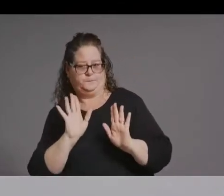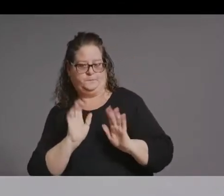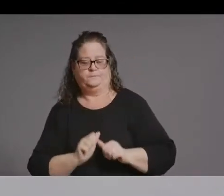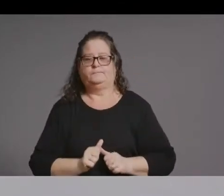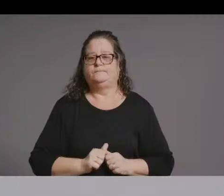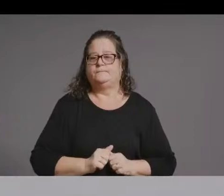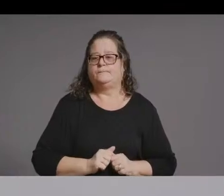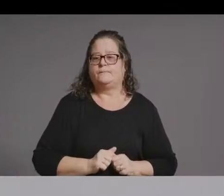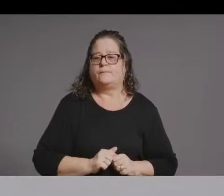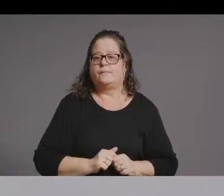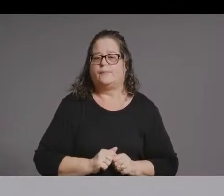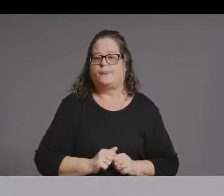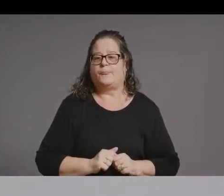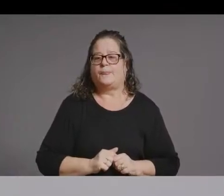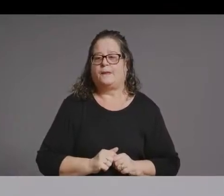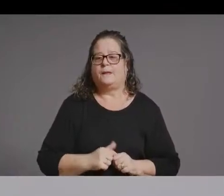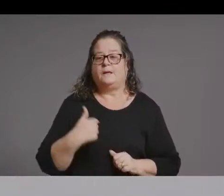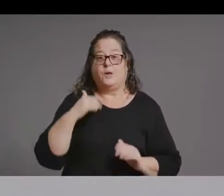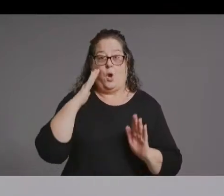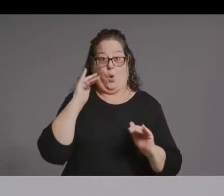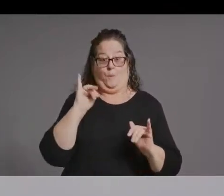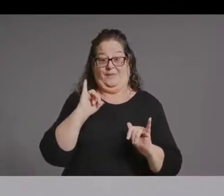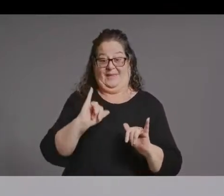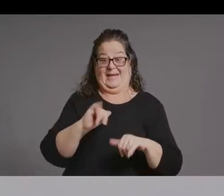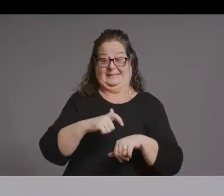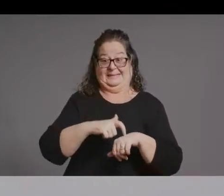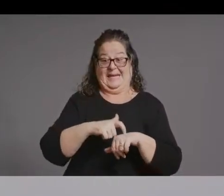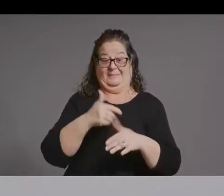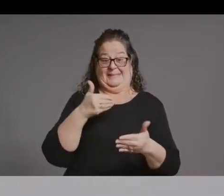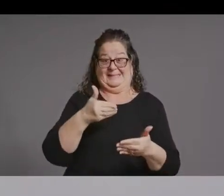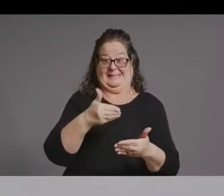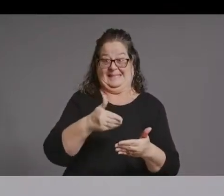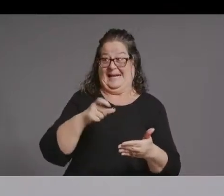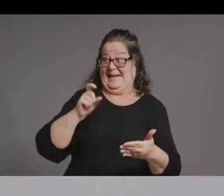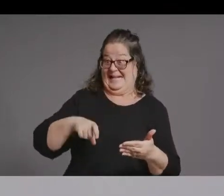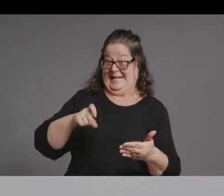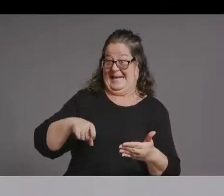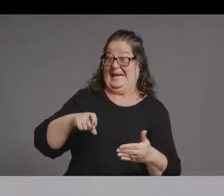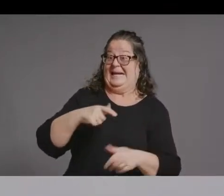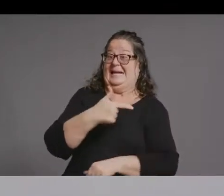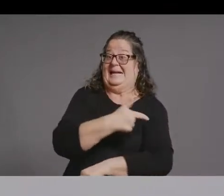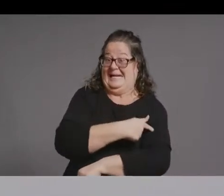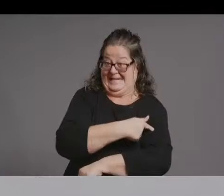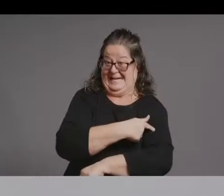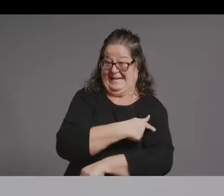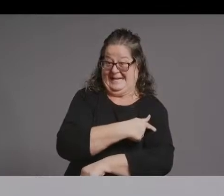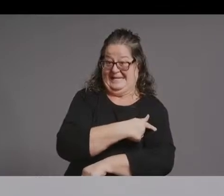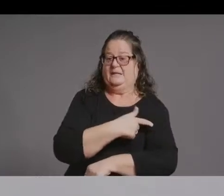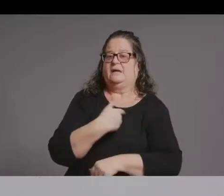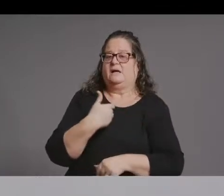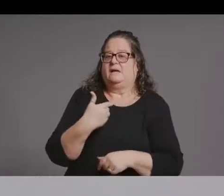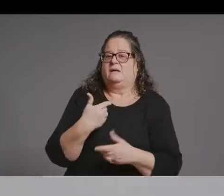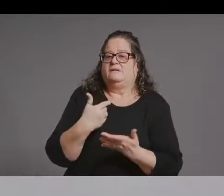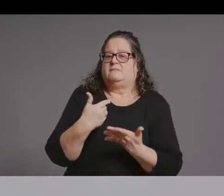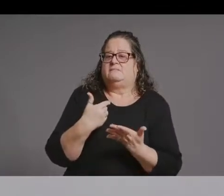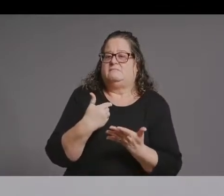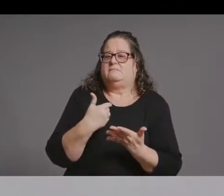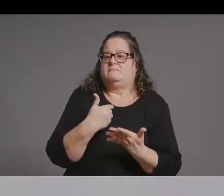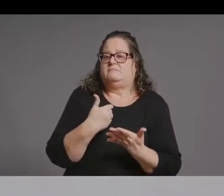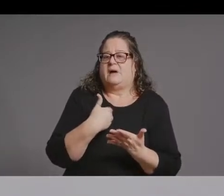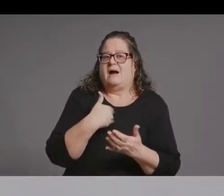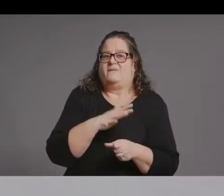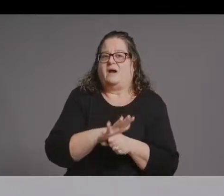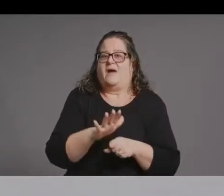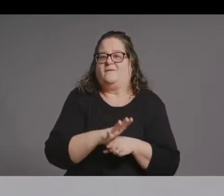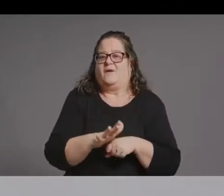people would need a potential booster, that we will have enough vaccine to where it's in healthcare providers' offices,